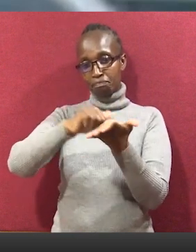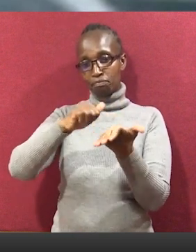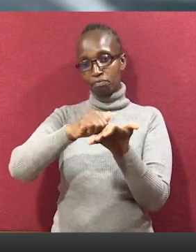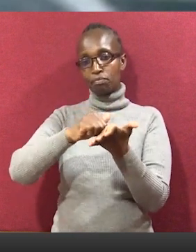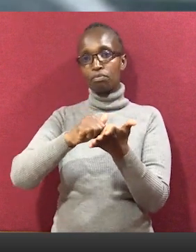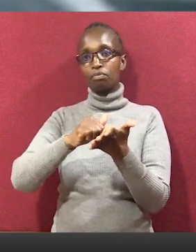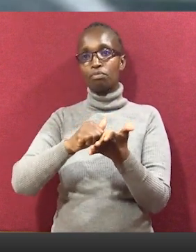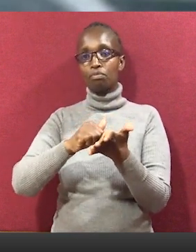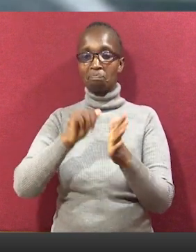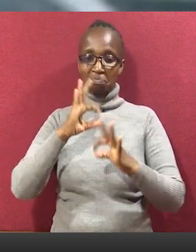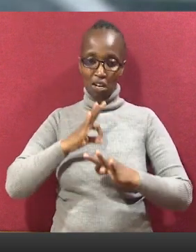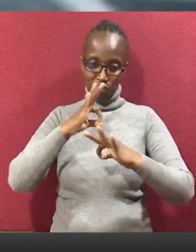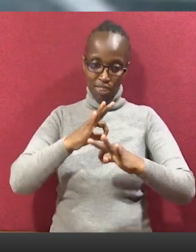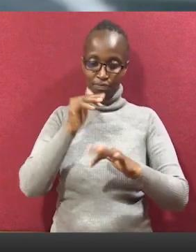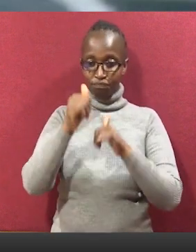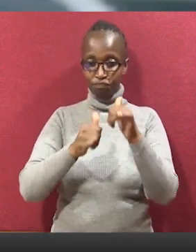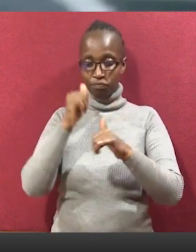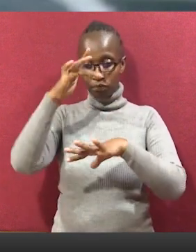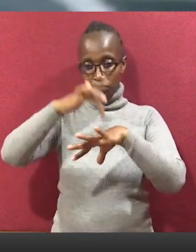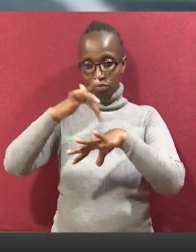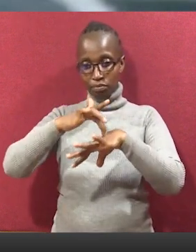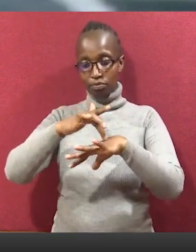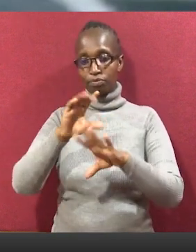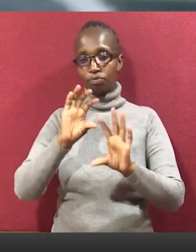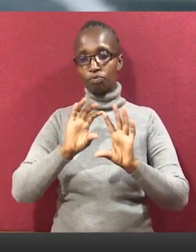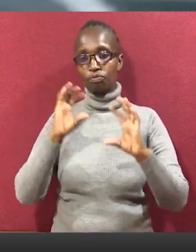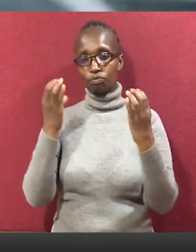areas that of interest that affect their communities.